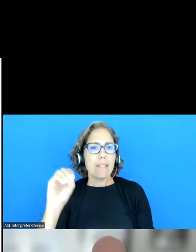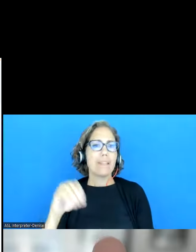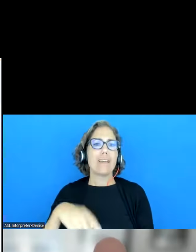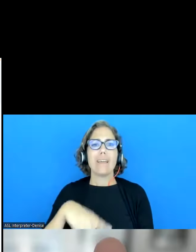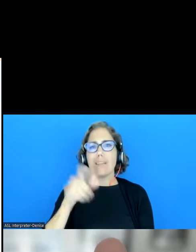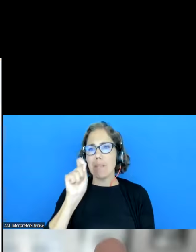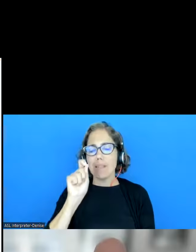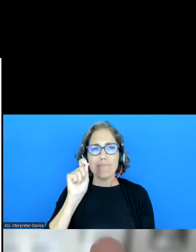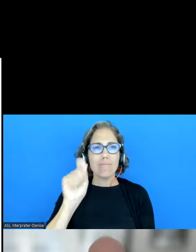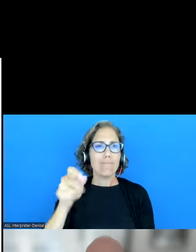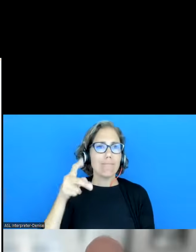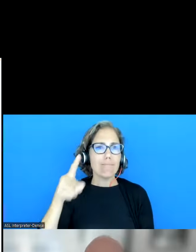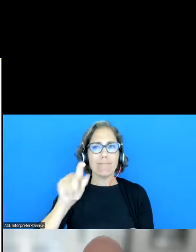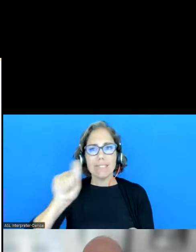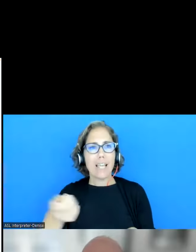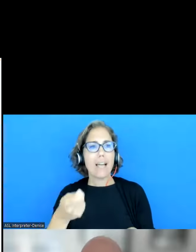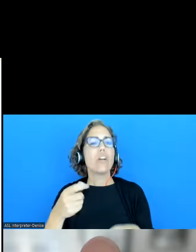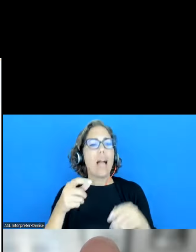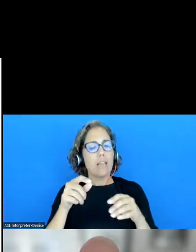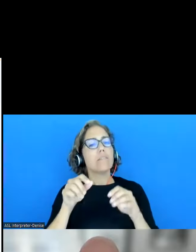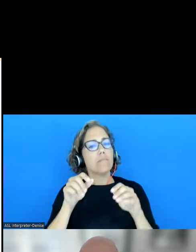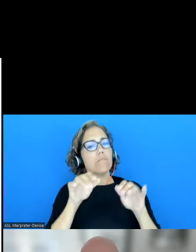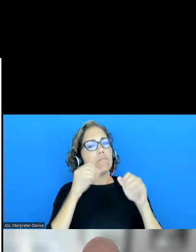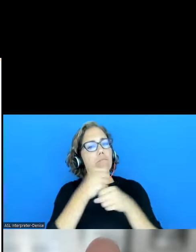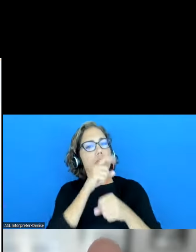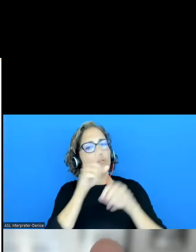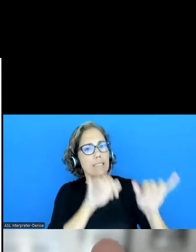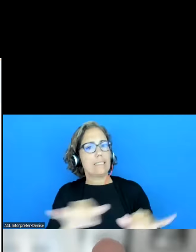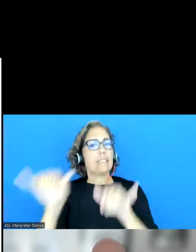dash, whatever it is, but you just want to be consistent with it as well.